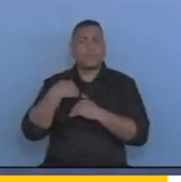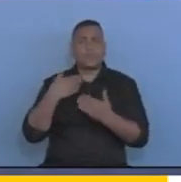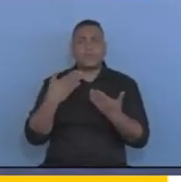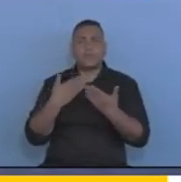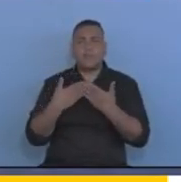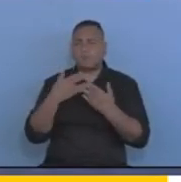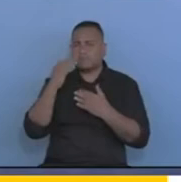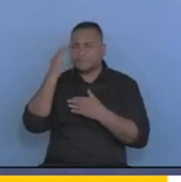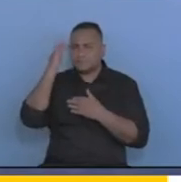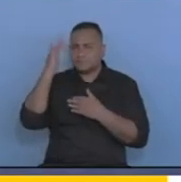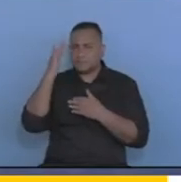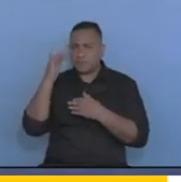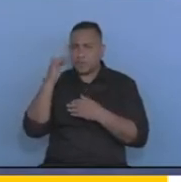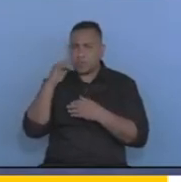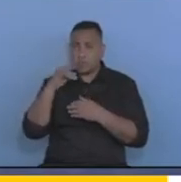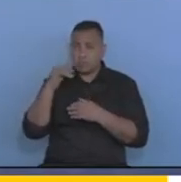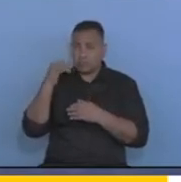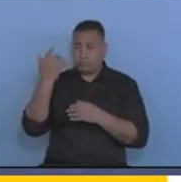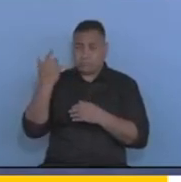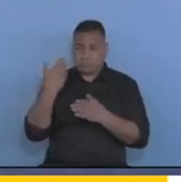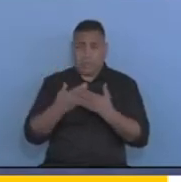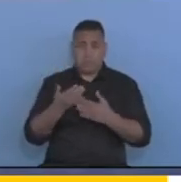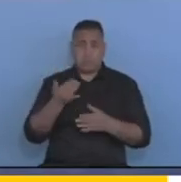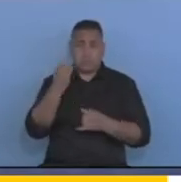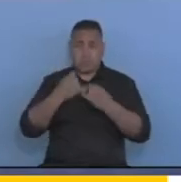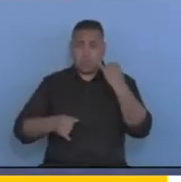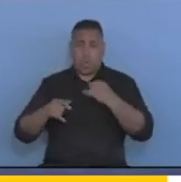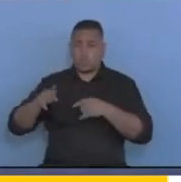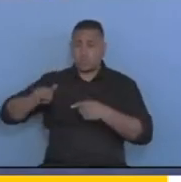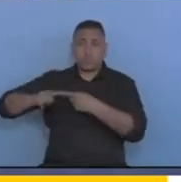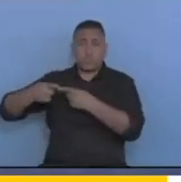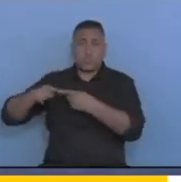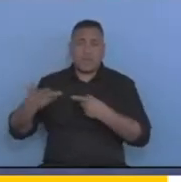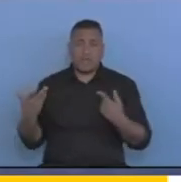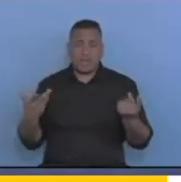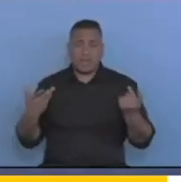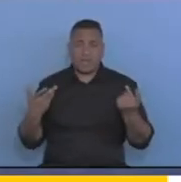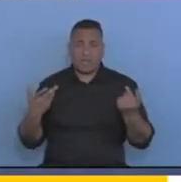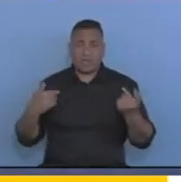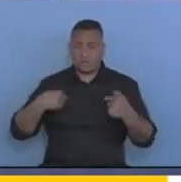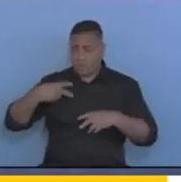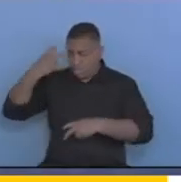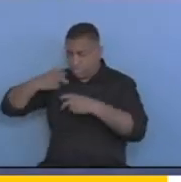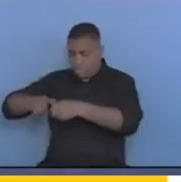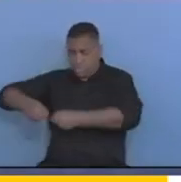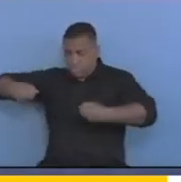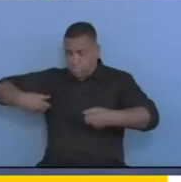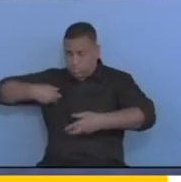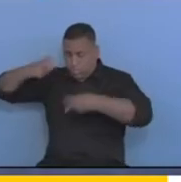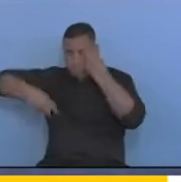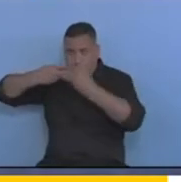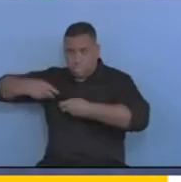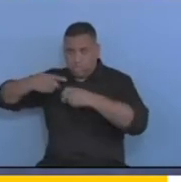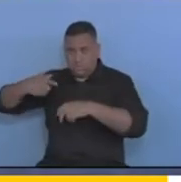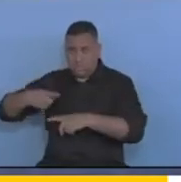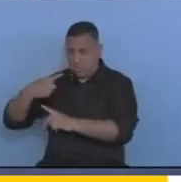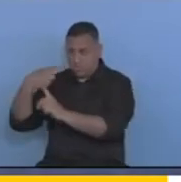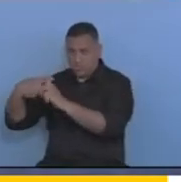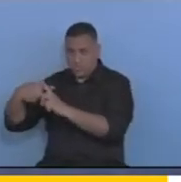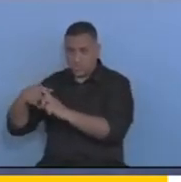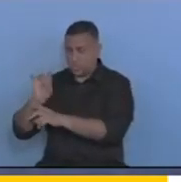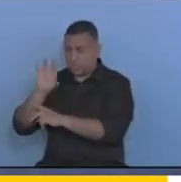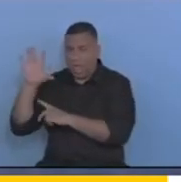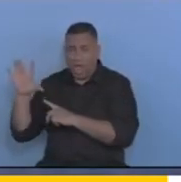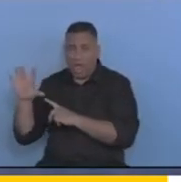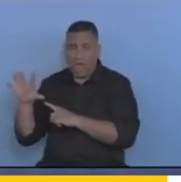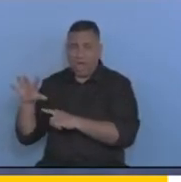wrong tool for screwdriver, because I mean, if I look at the box of screwdrivers sometimes and I see all these heads and I'm using the wrong one in the wrong screw,